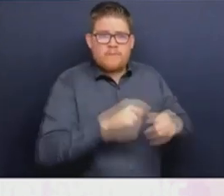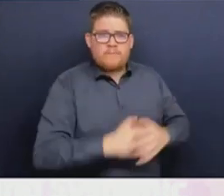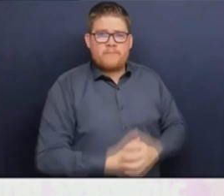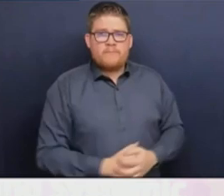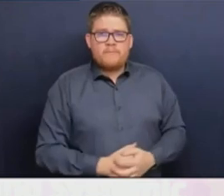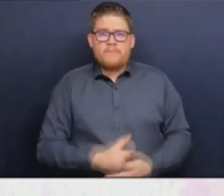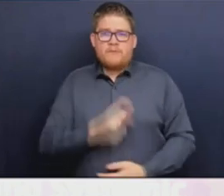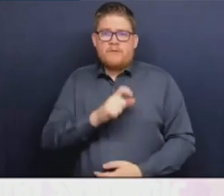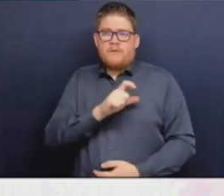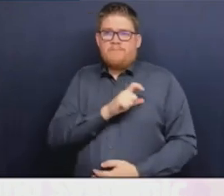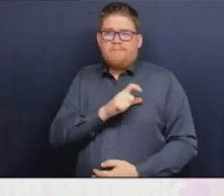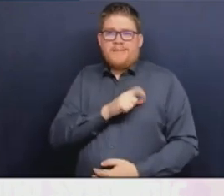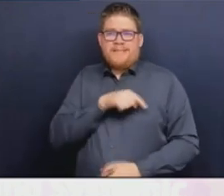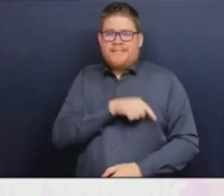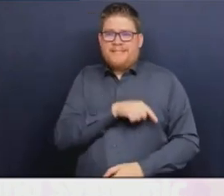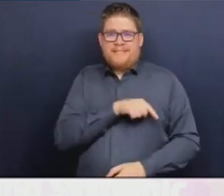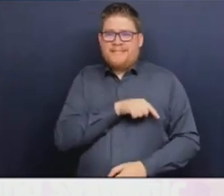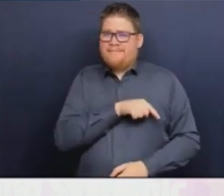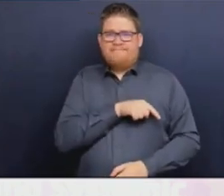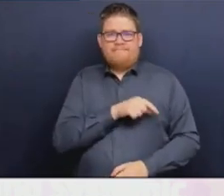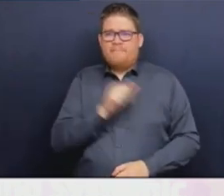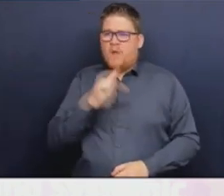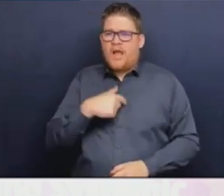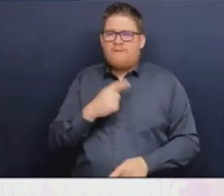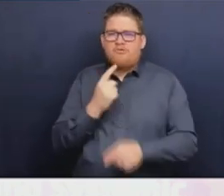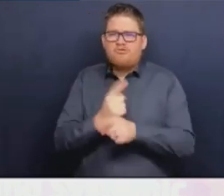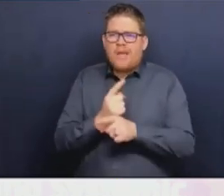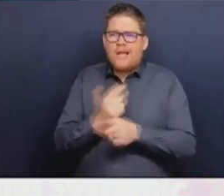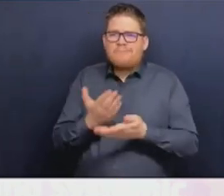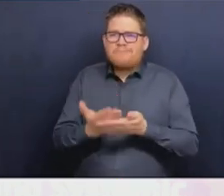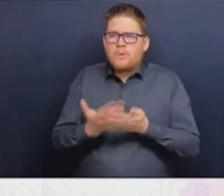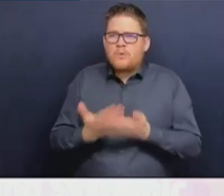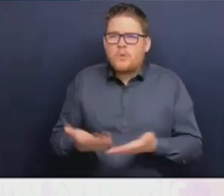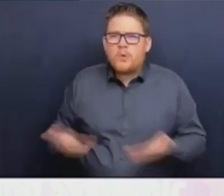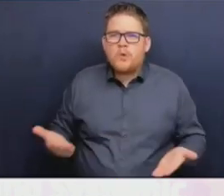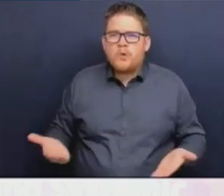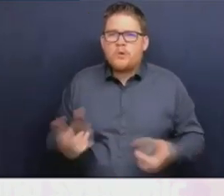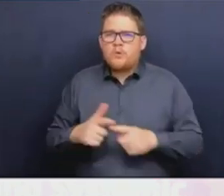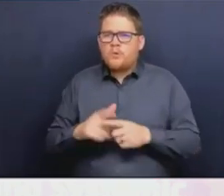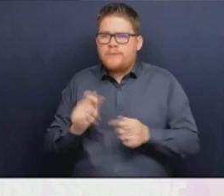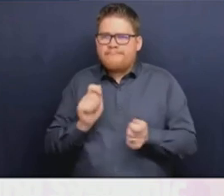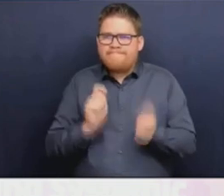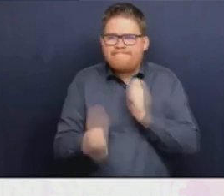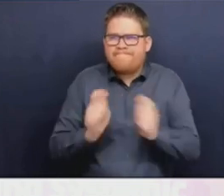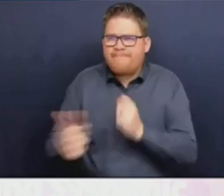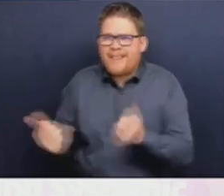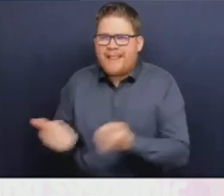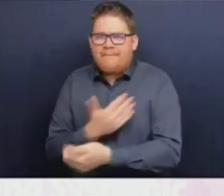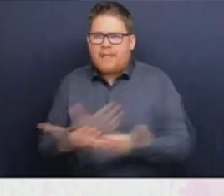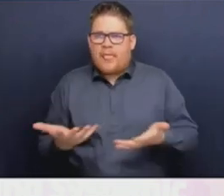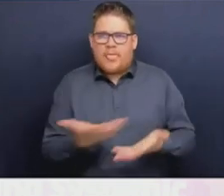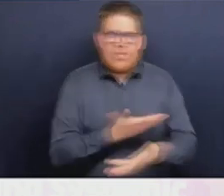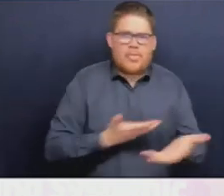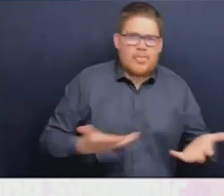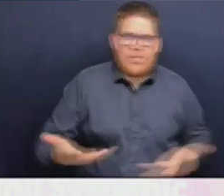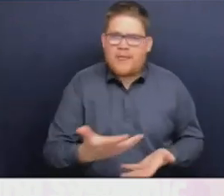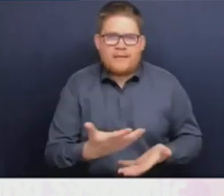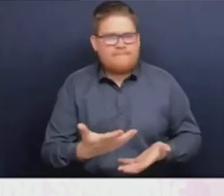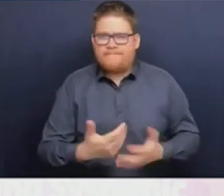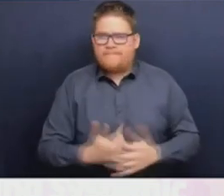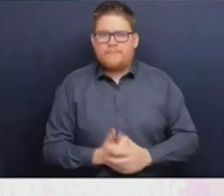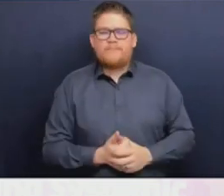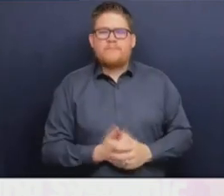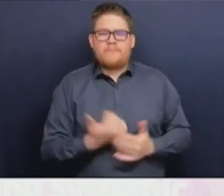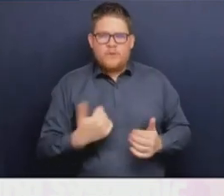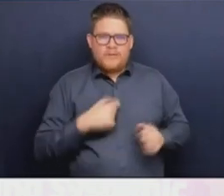to deal with the myriad of challenges they face when they come to a doorstop or when they come to any other engagement with the public. We want to make